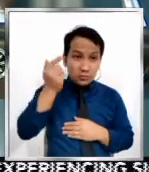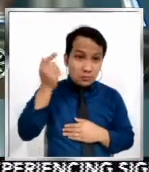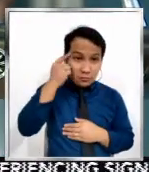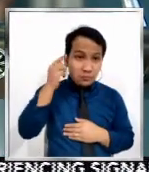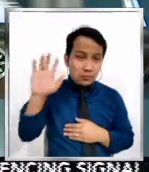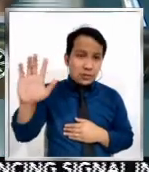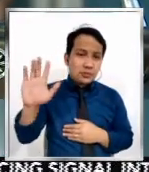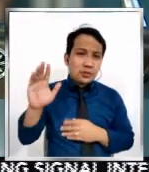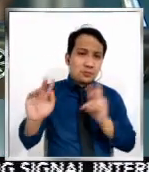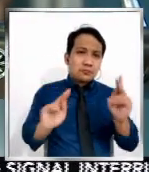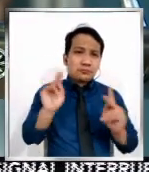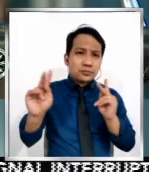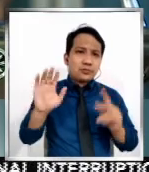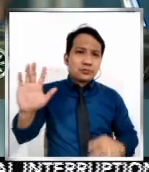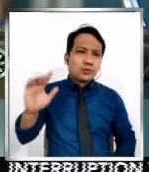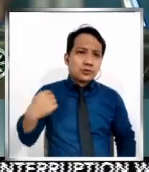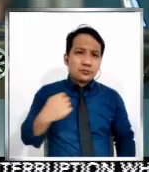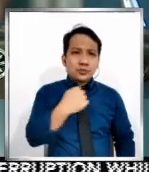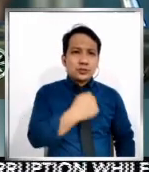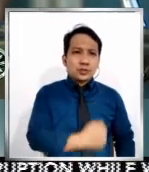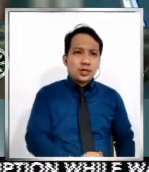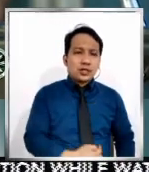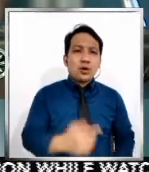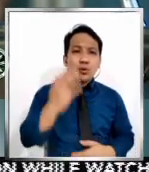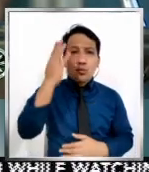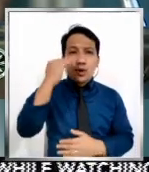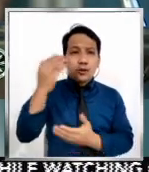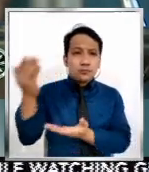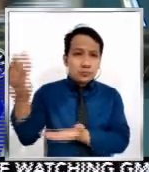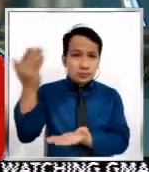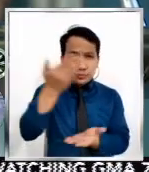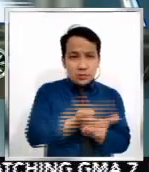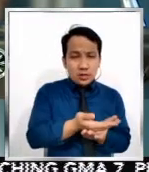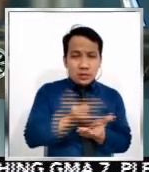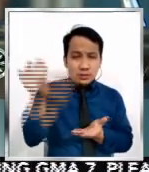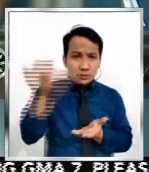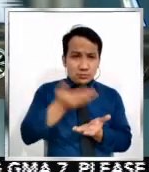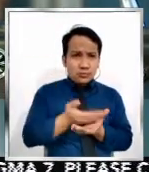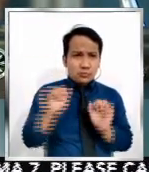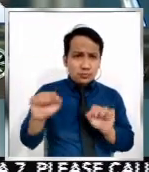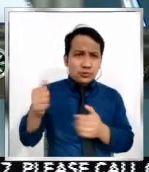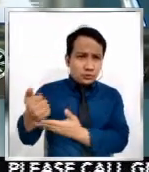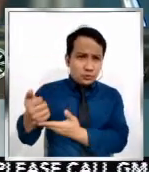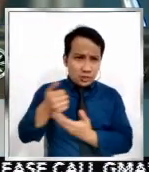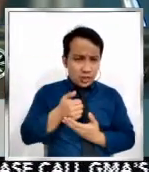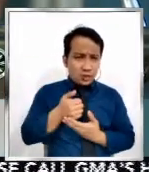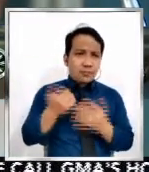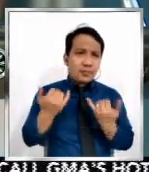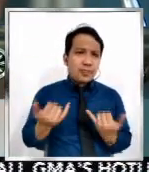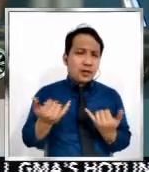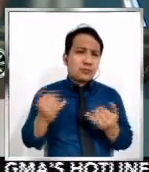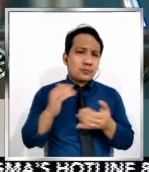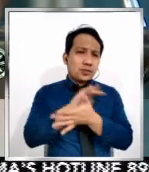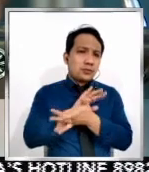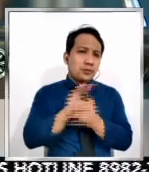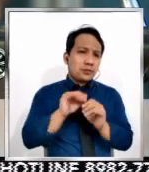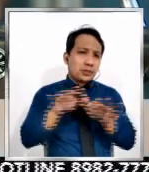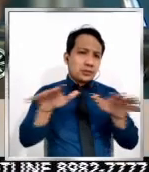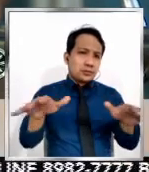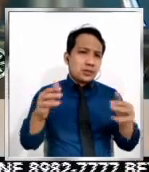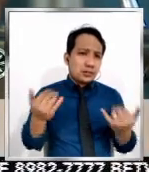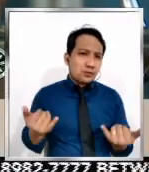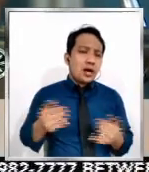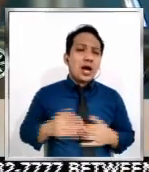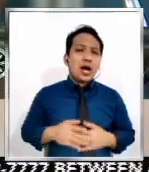of China for coming to our country's aid during this difficult time. Mr.